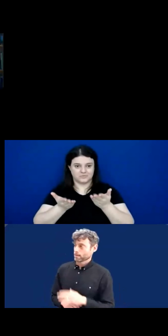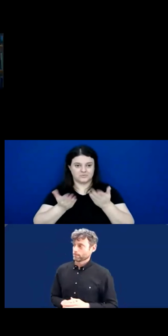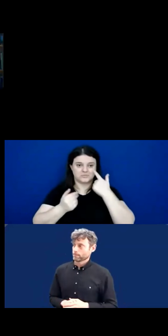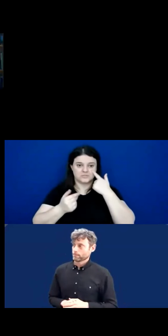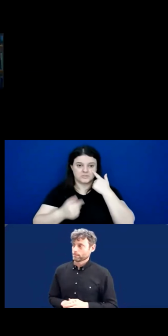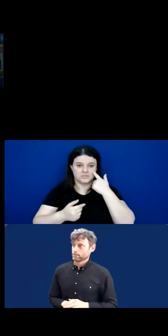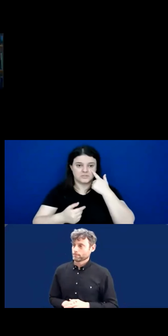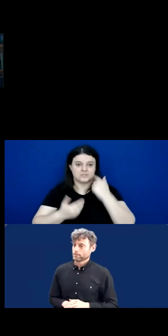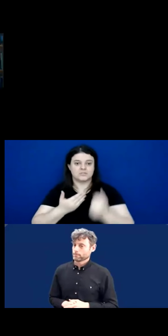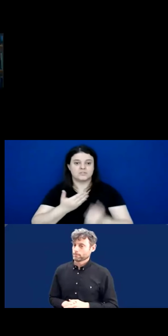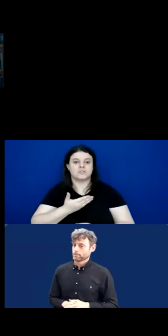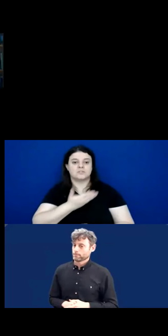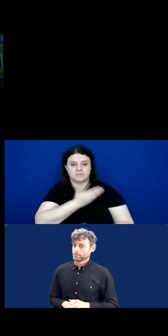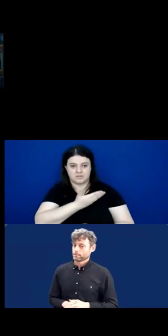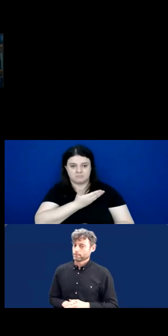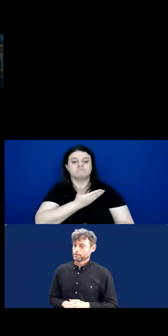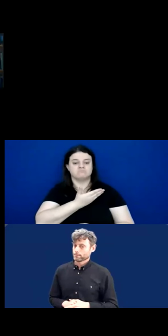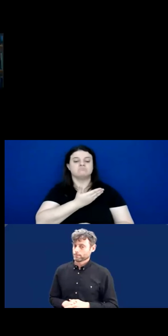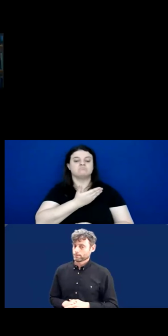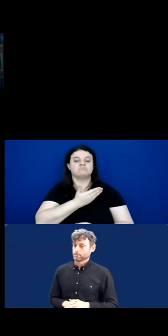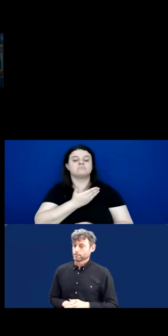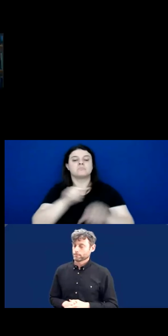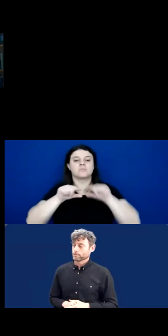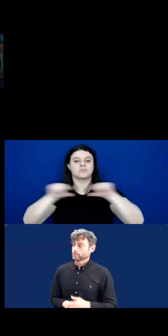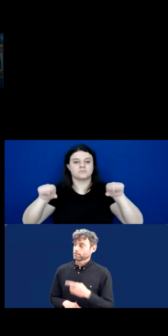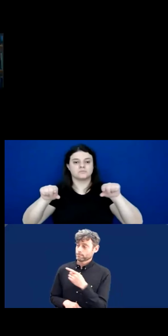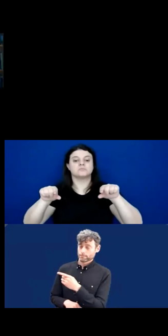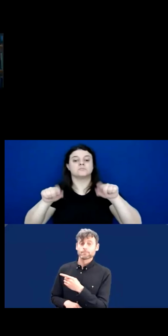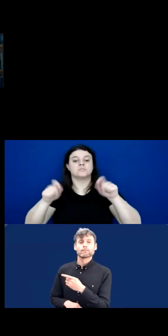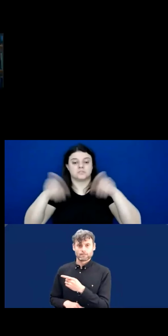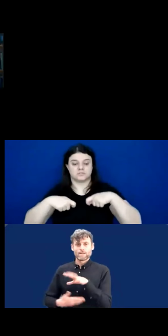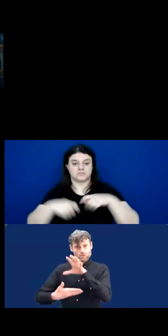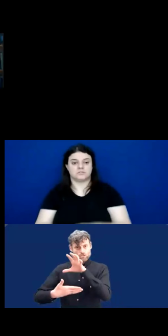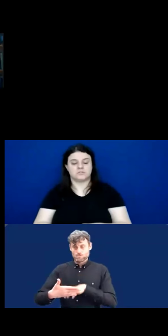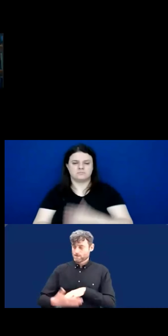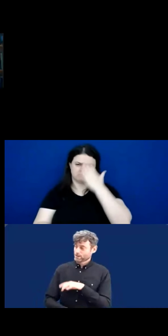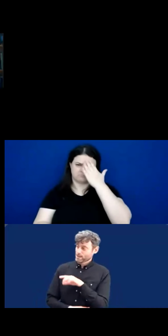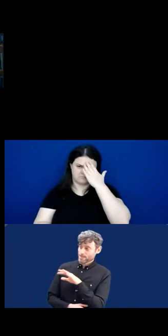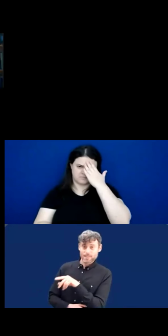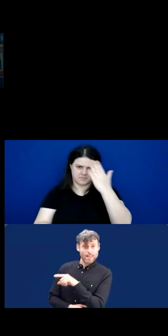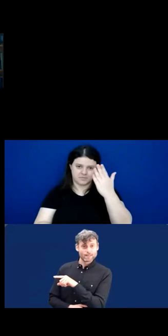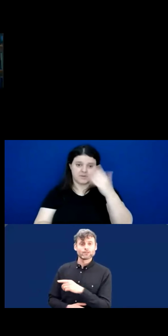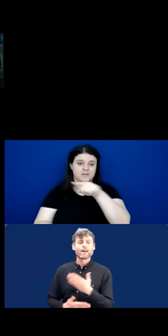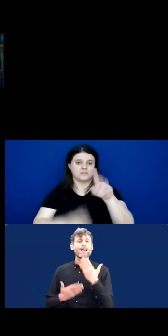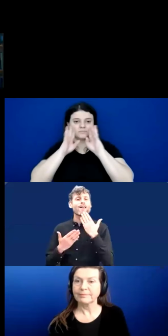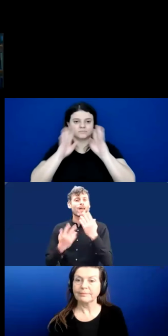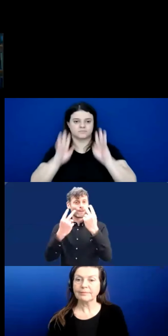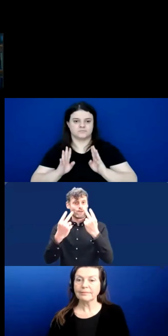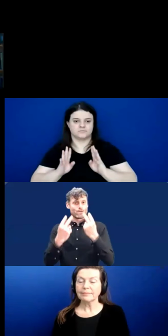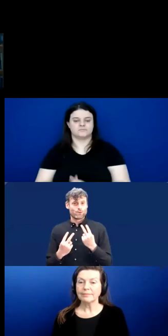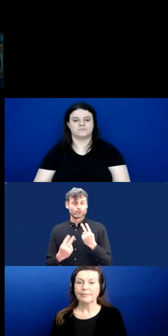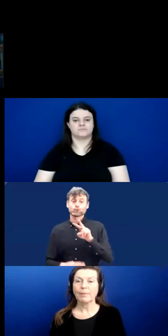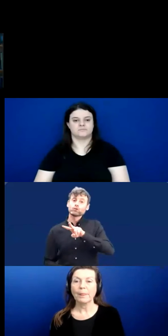and full references are there too. Thank you very much for your attention.